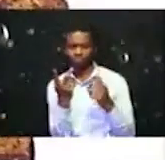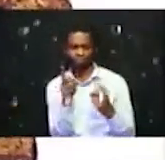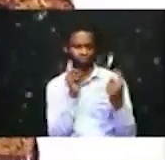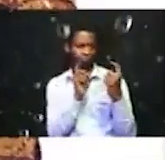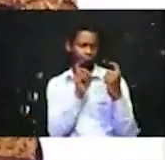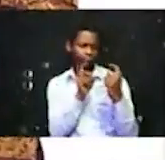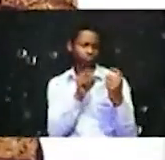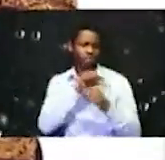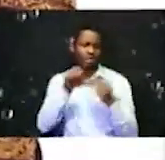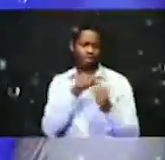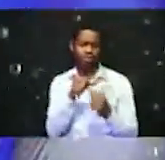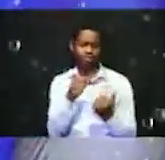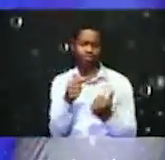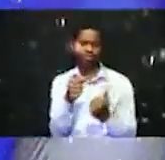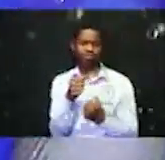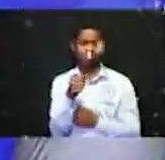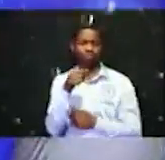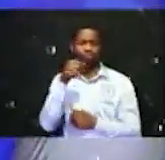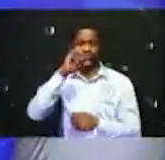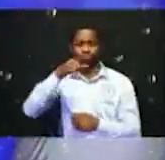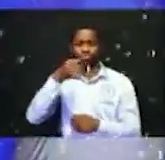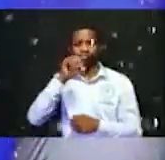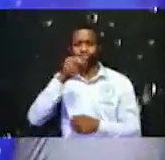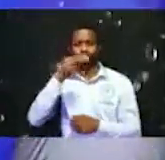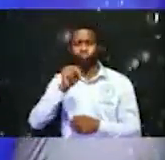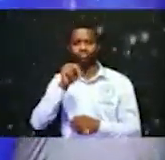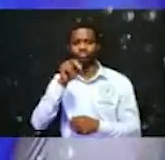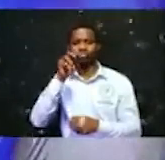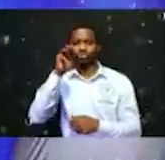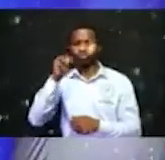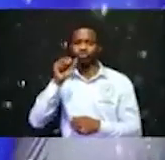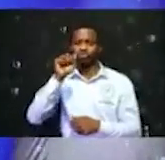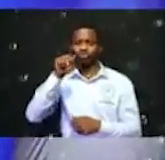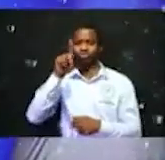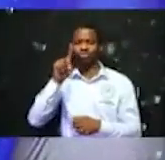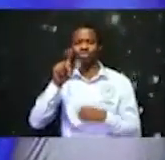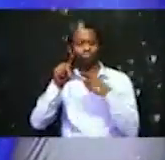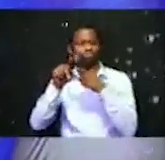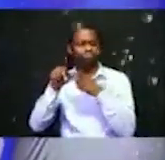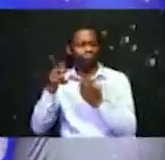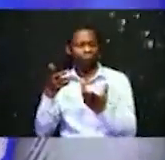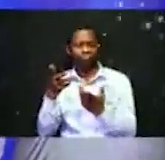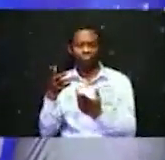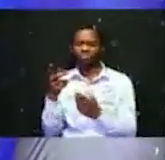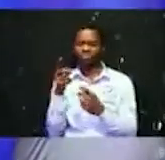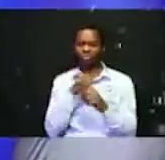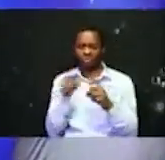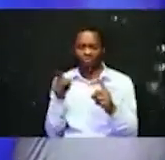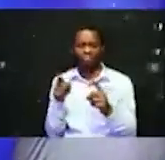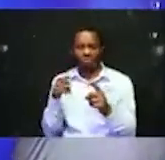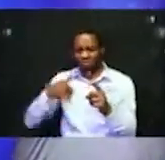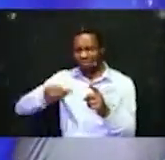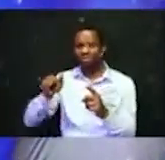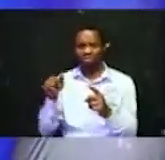Mark, because Saul would not go with John Mark. He says, this young man has disappointed me. But you see,